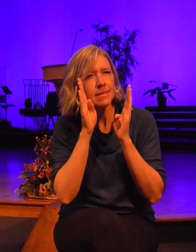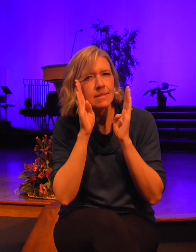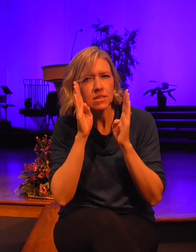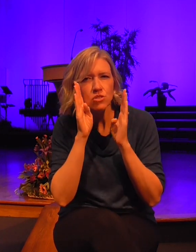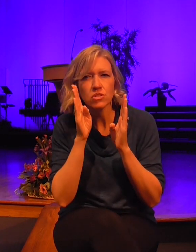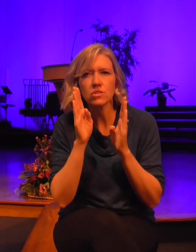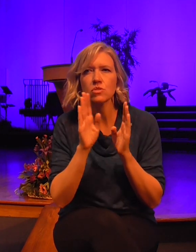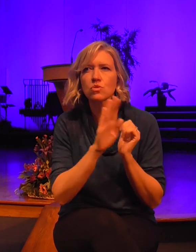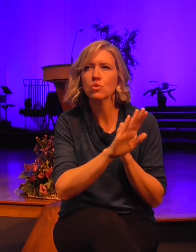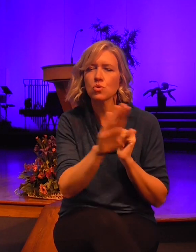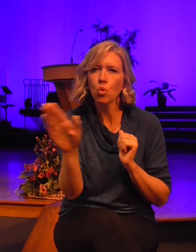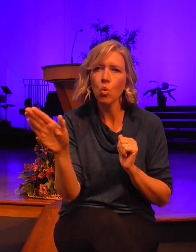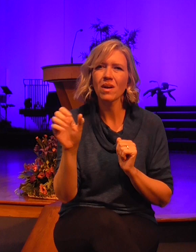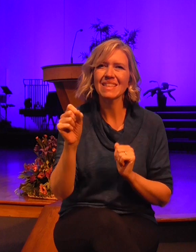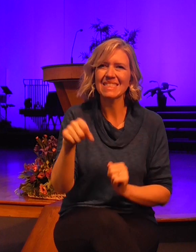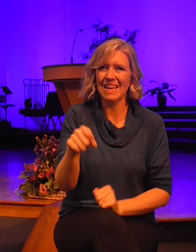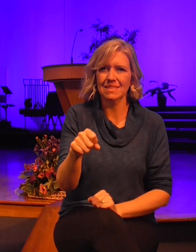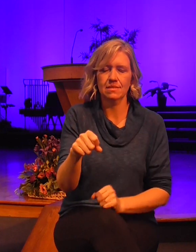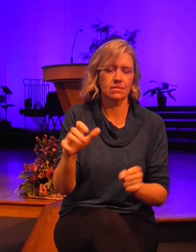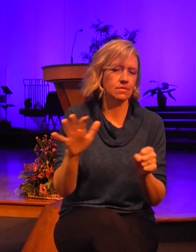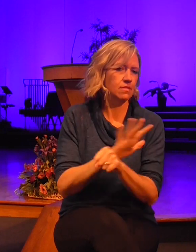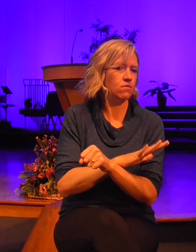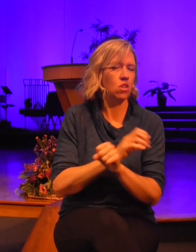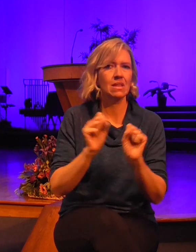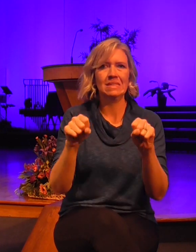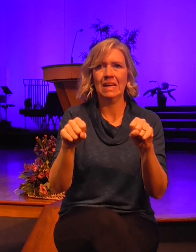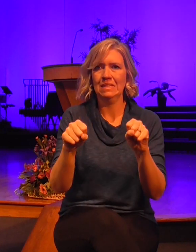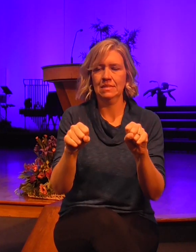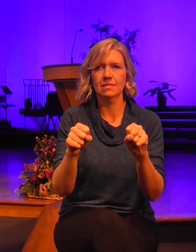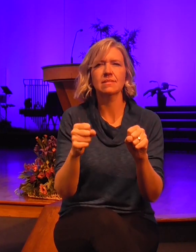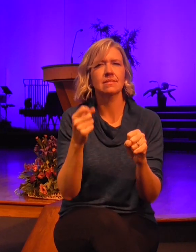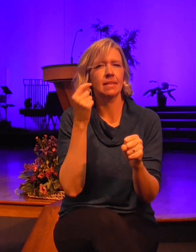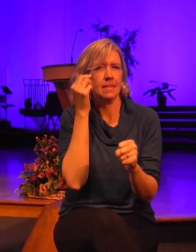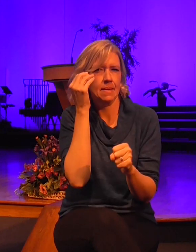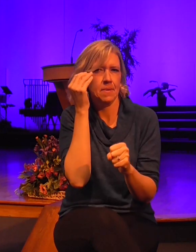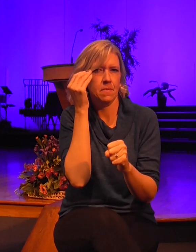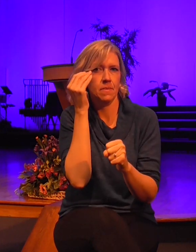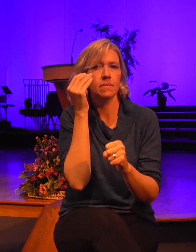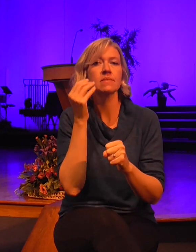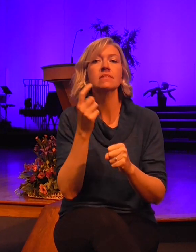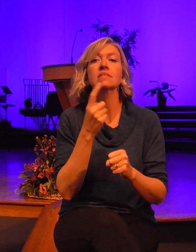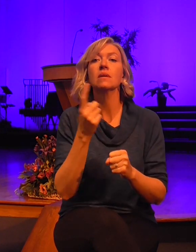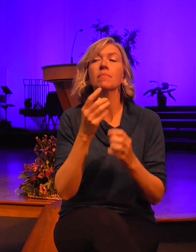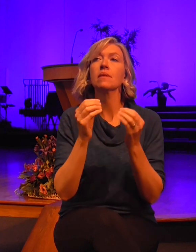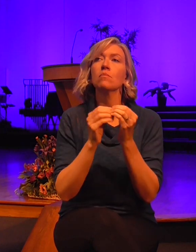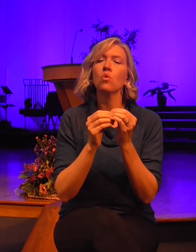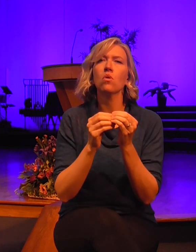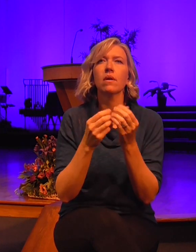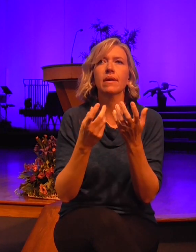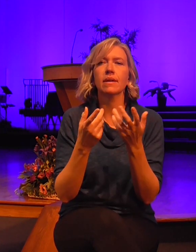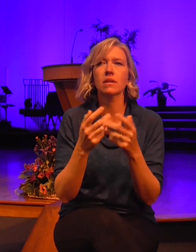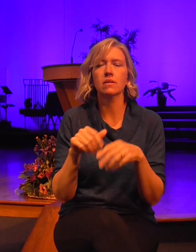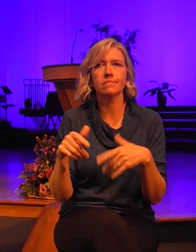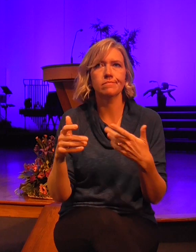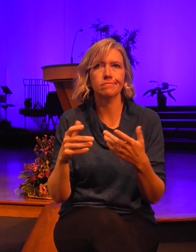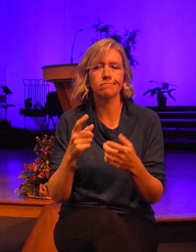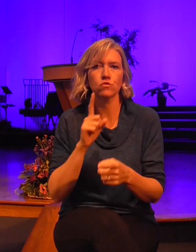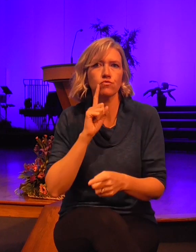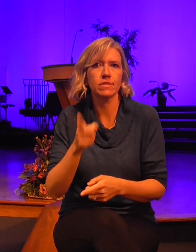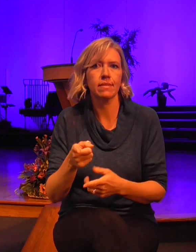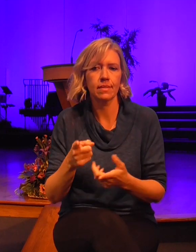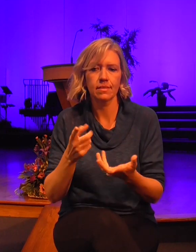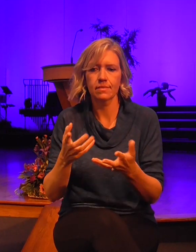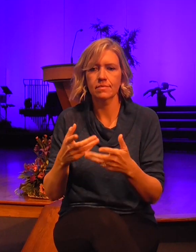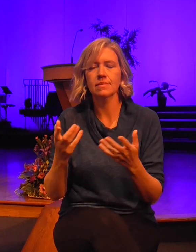those total yeses are for you. If you want to do something more pragmatic so we don't fool ourselves with